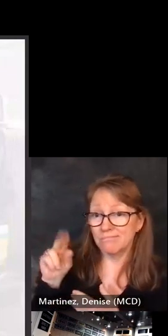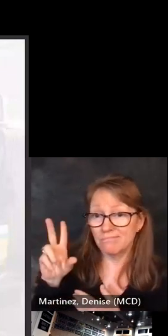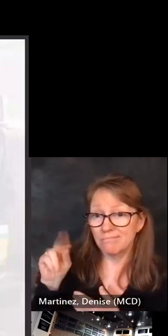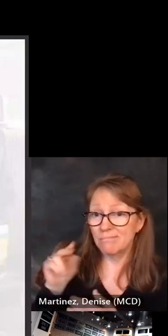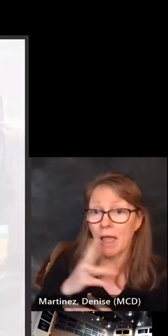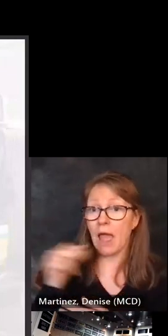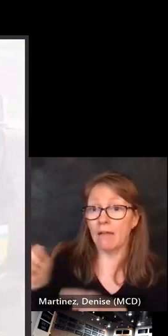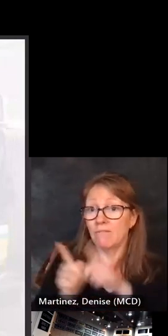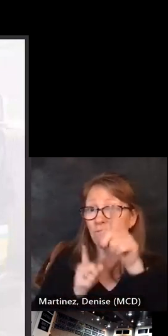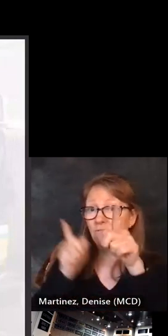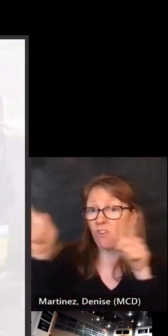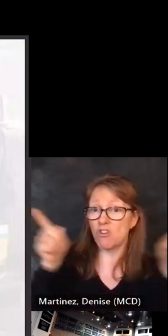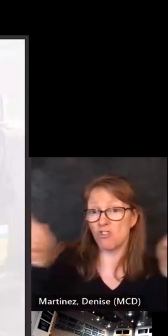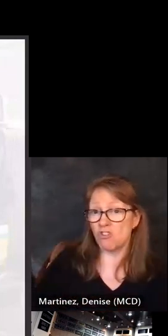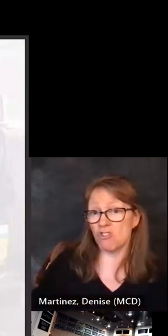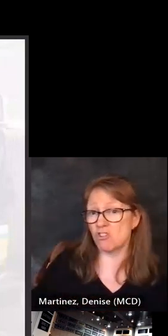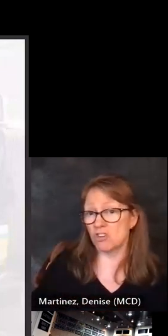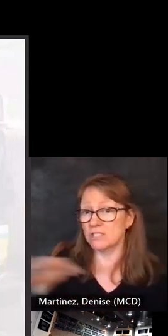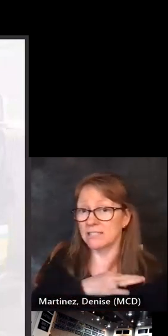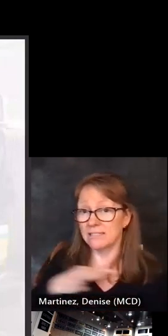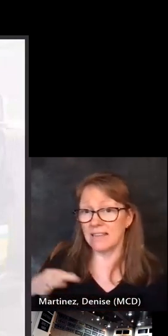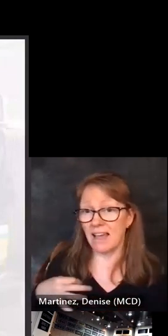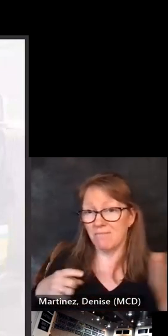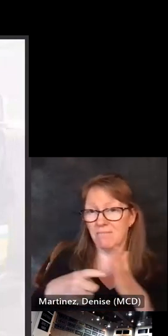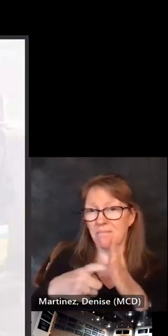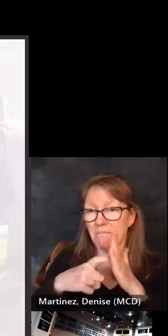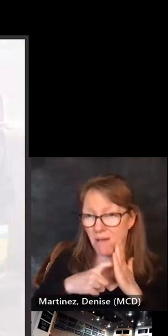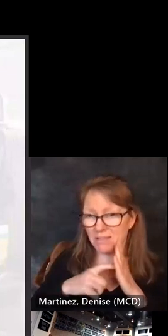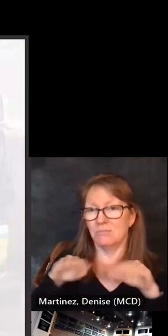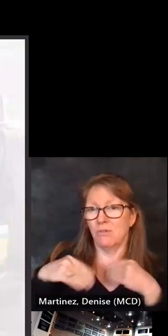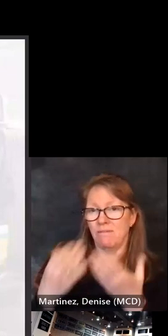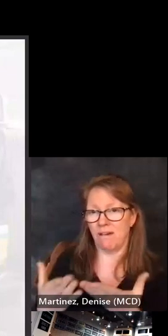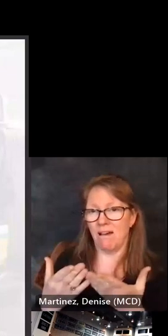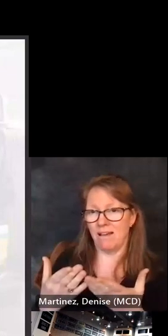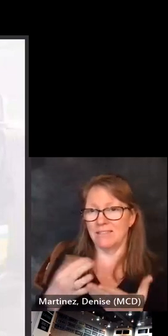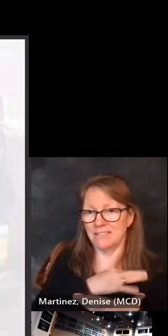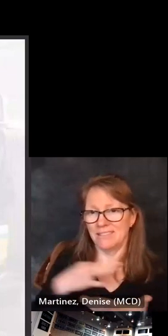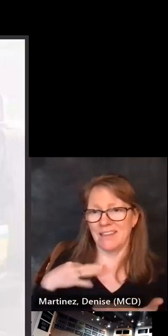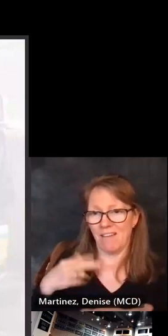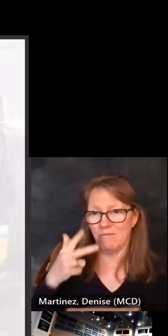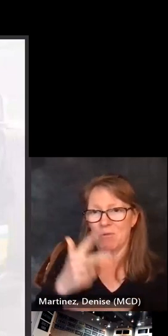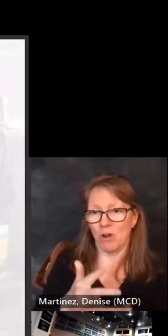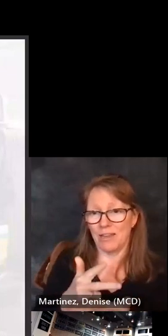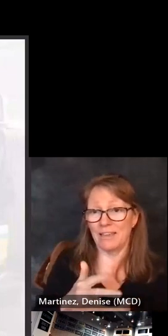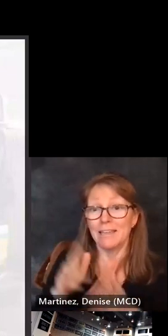we do have to provide that parking. But it's a great question. Thank you. Well, I'm